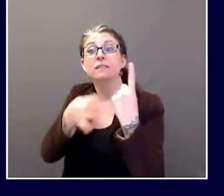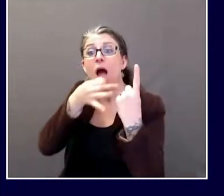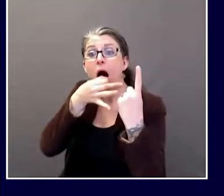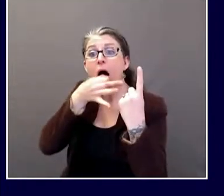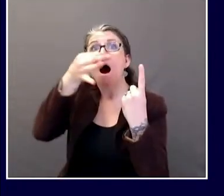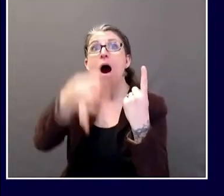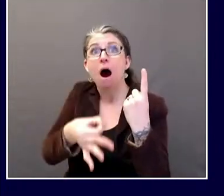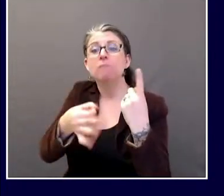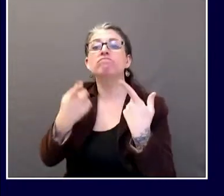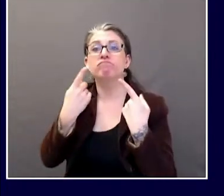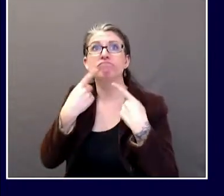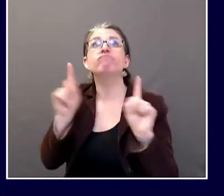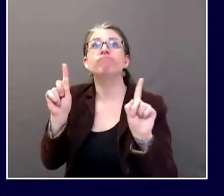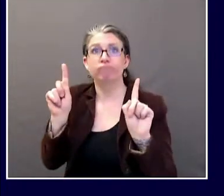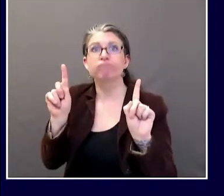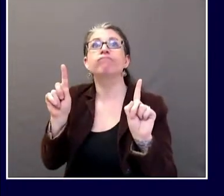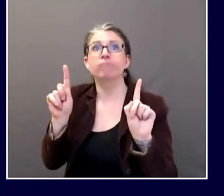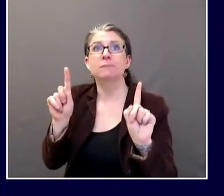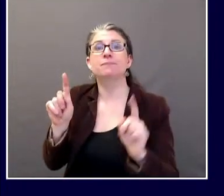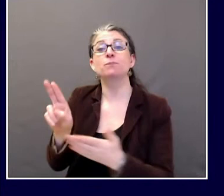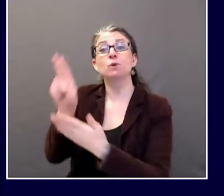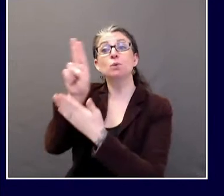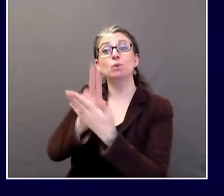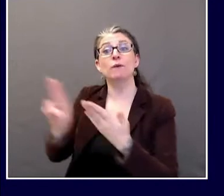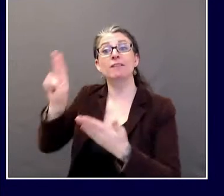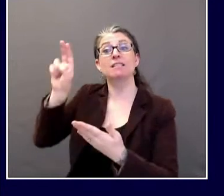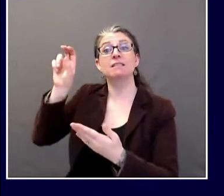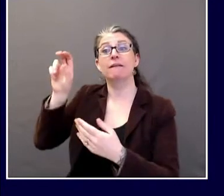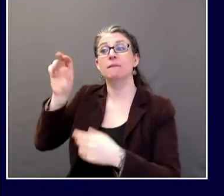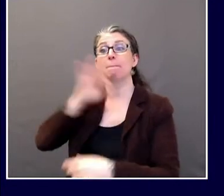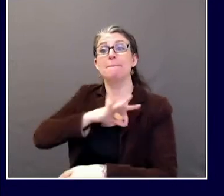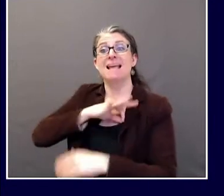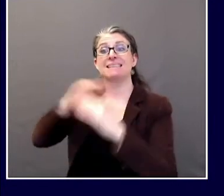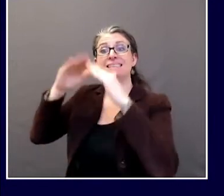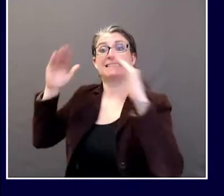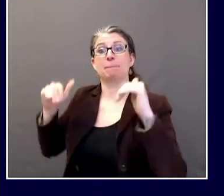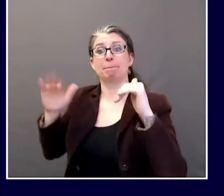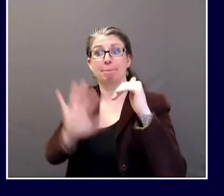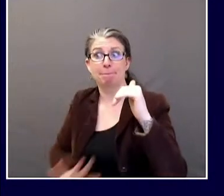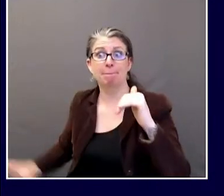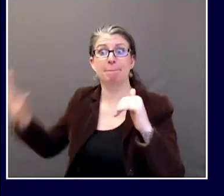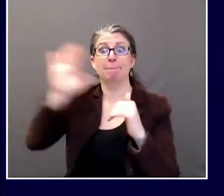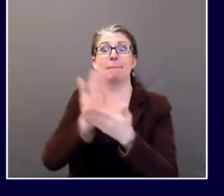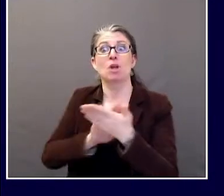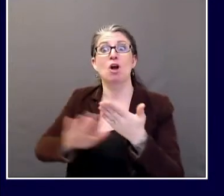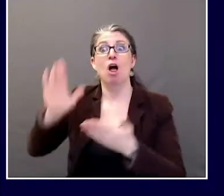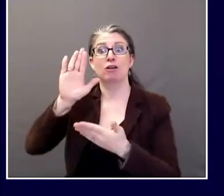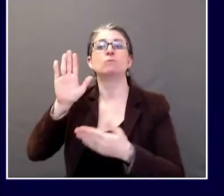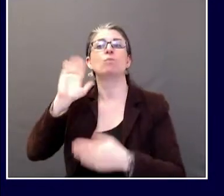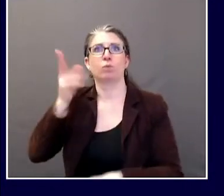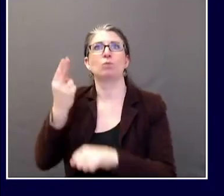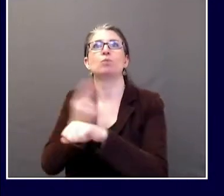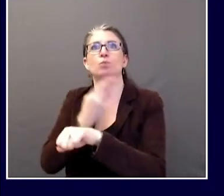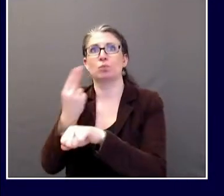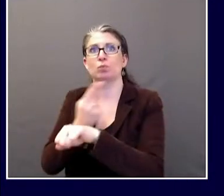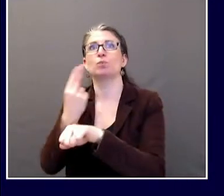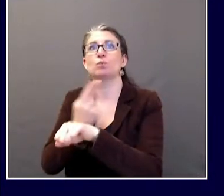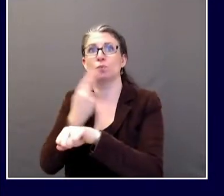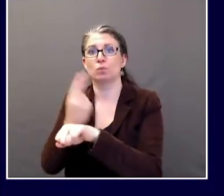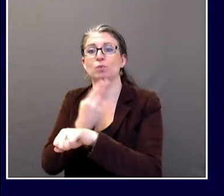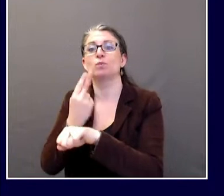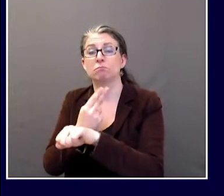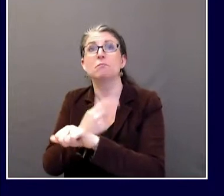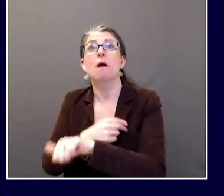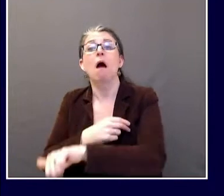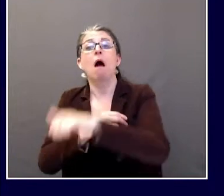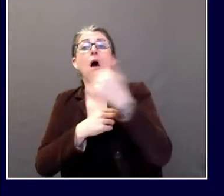platform for their students, faculty, and staff. Indeed, saliva-based tests are used in other venues across Maine as well, some of which